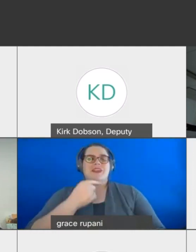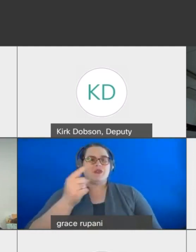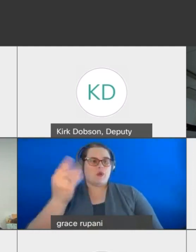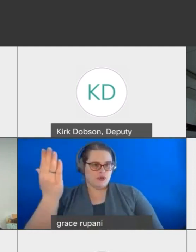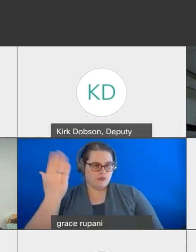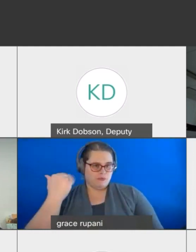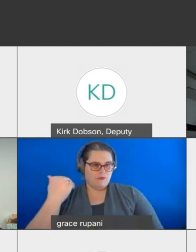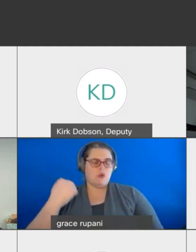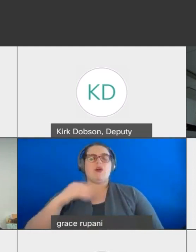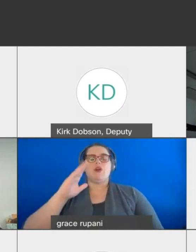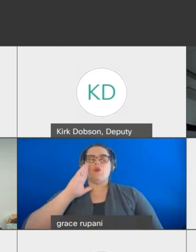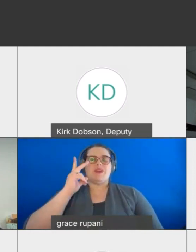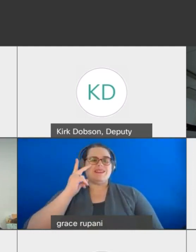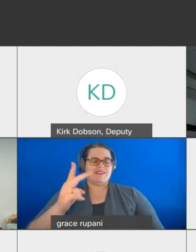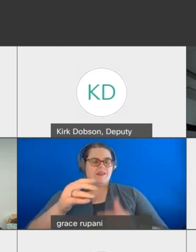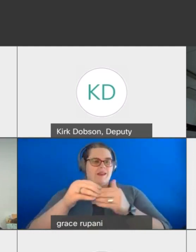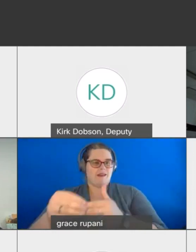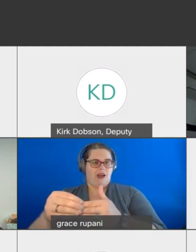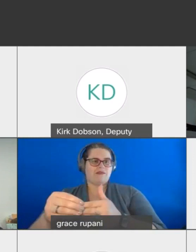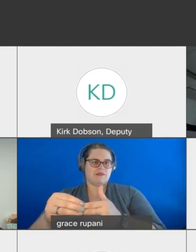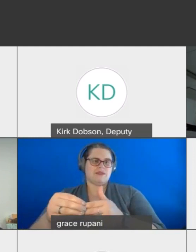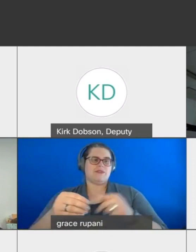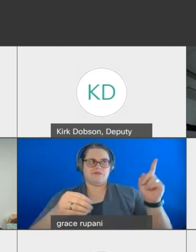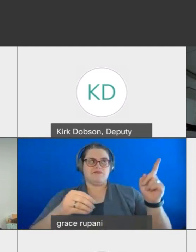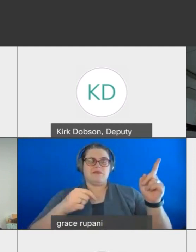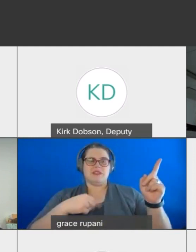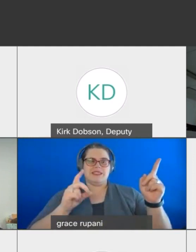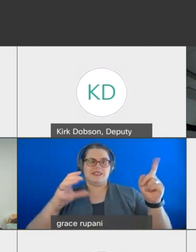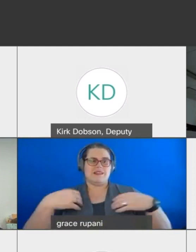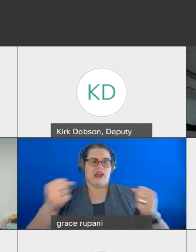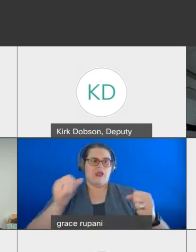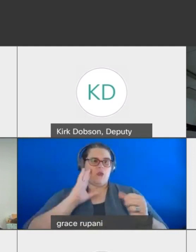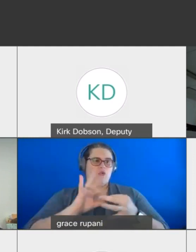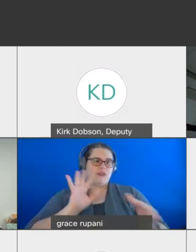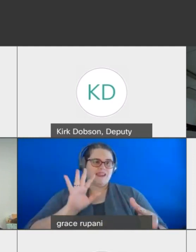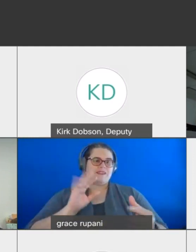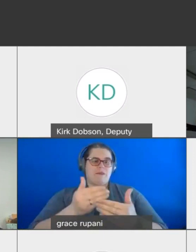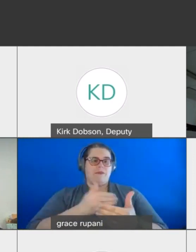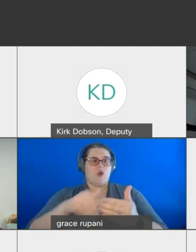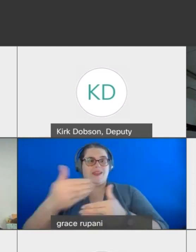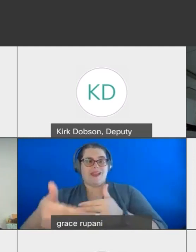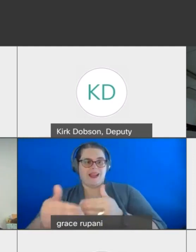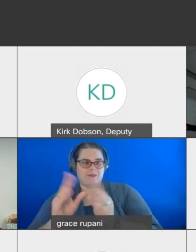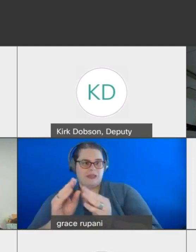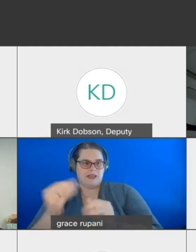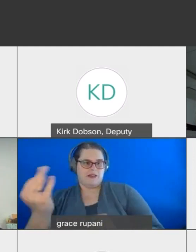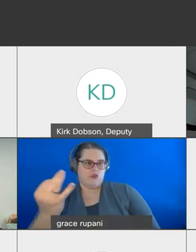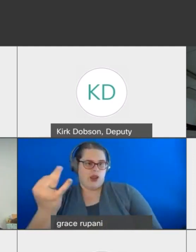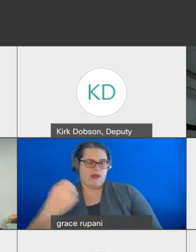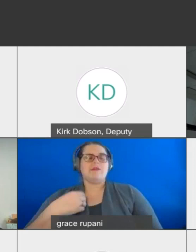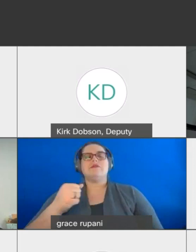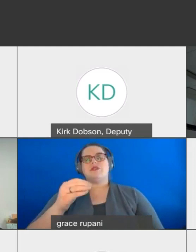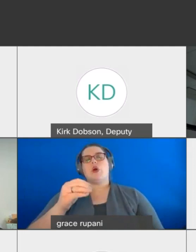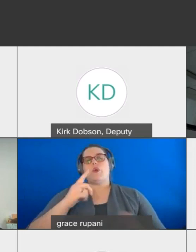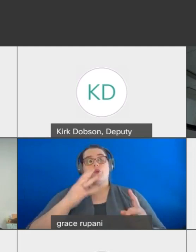seeing updated guidance before our next meeting from DC Health. And you can find that on